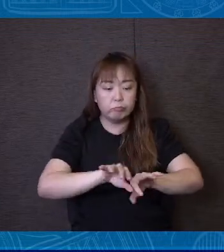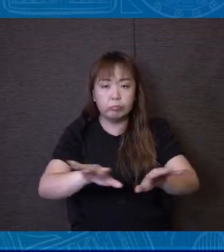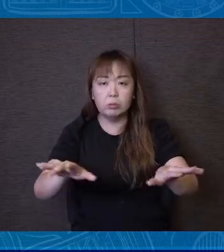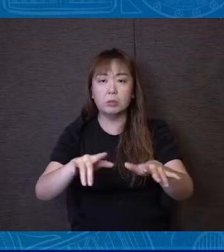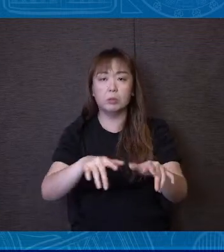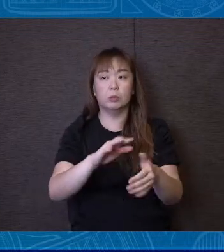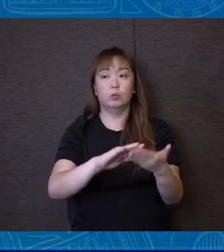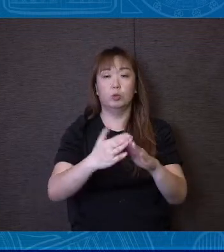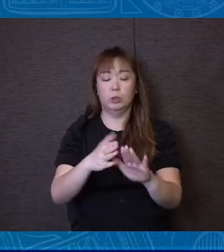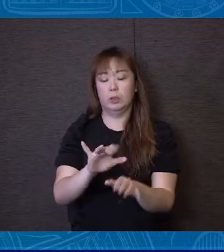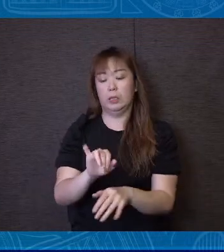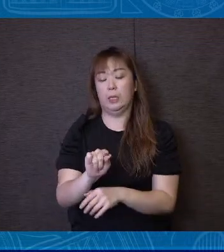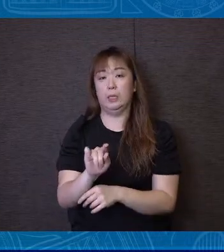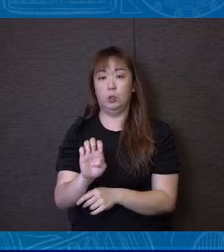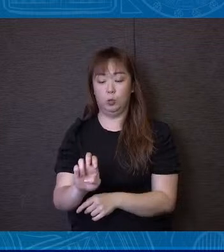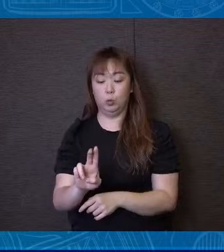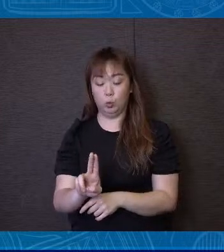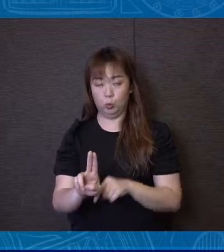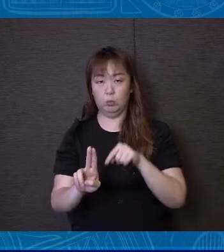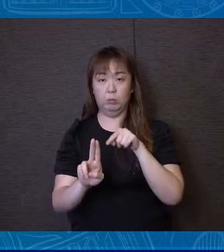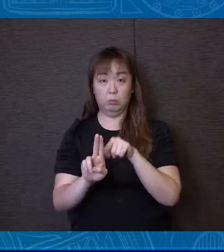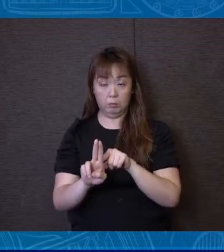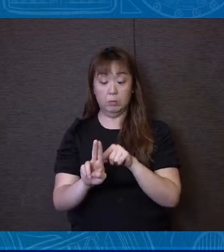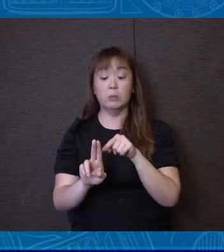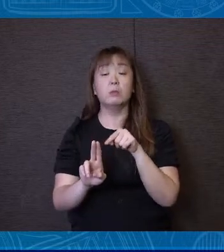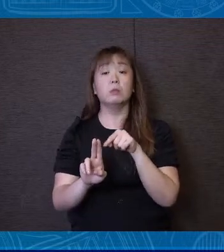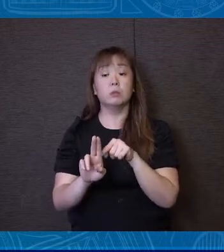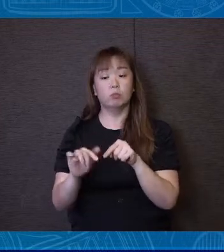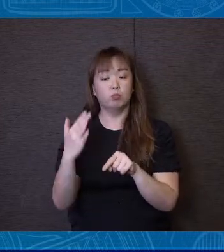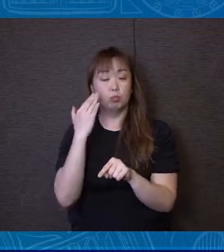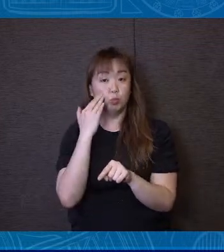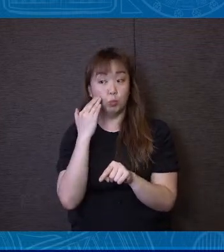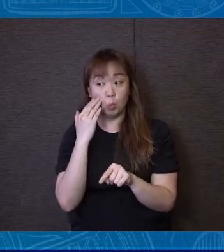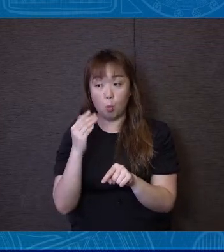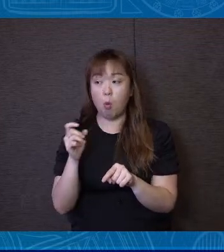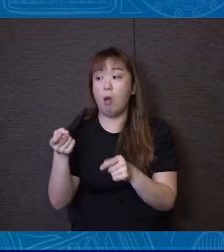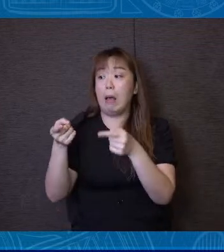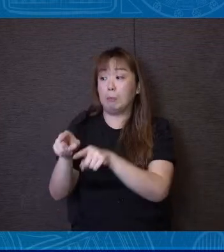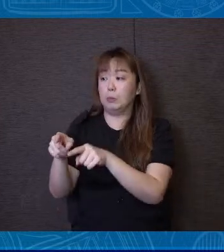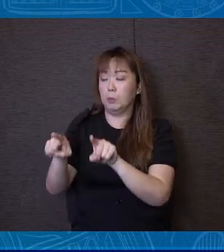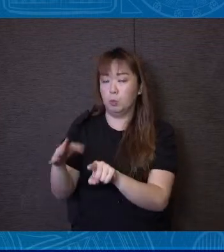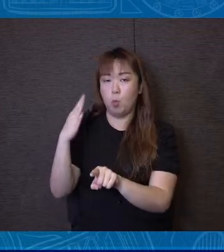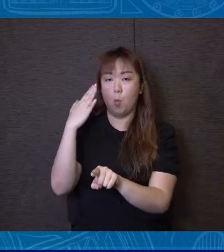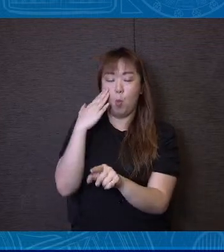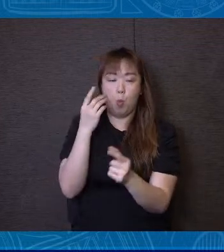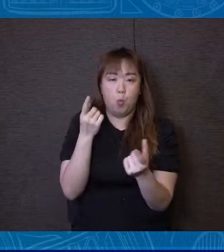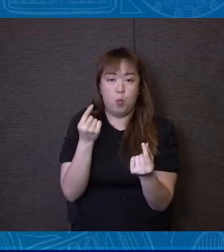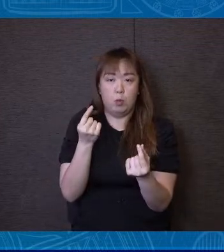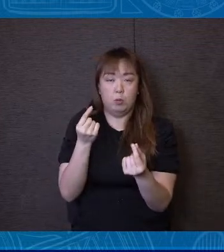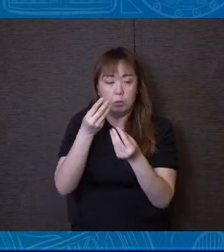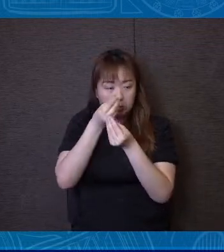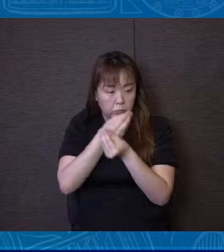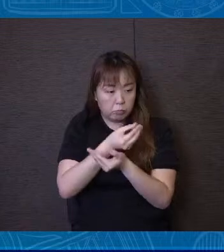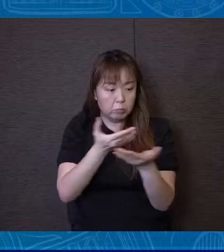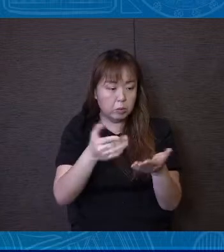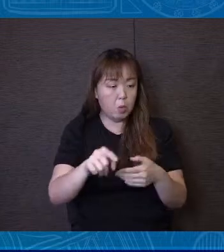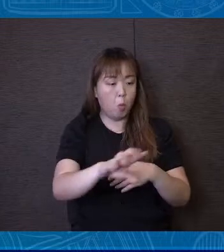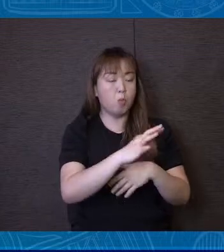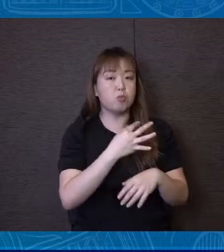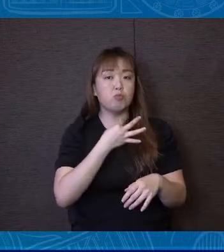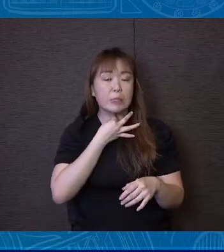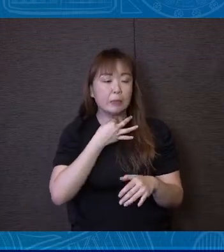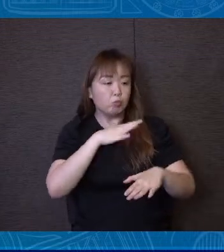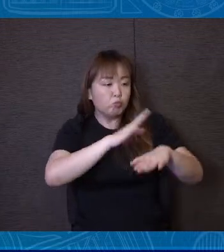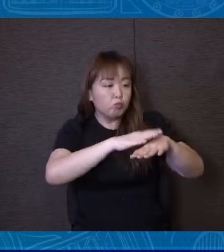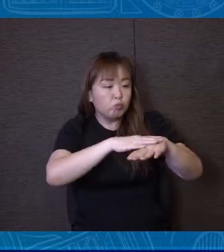led by ITU. And so this is once we know something is happening, how do we actually make sure that those at risk can be